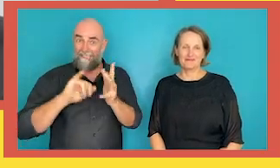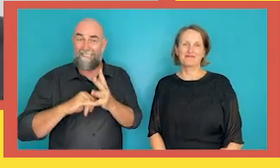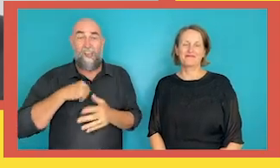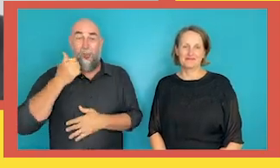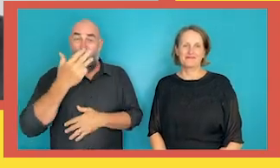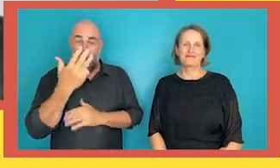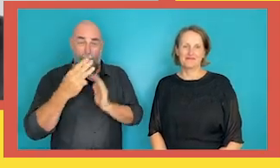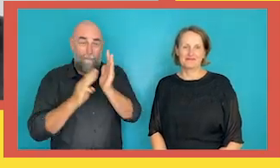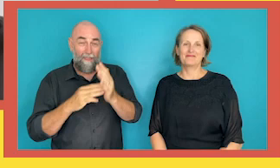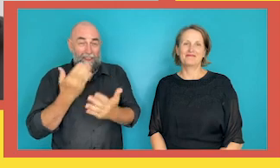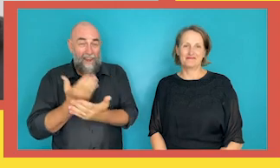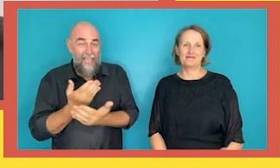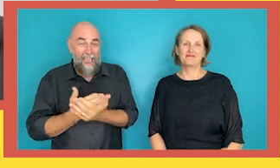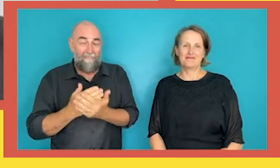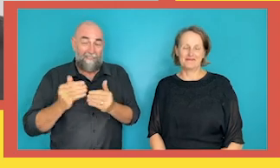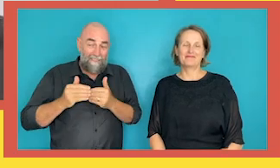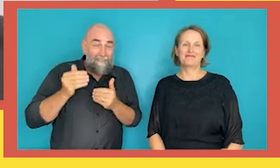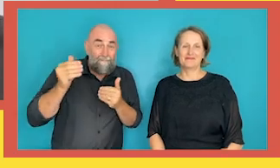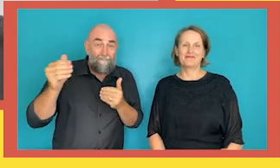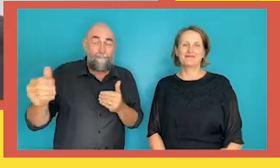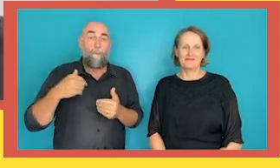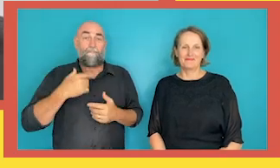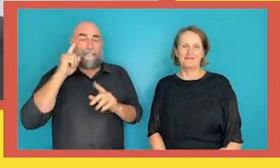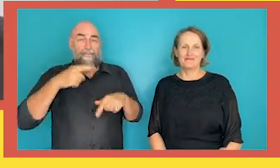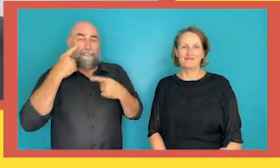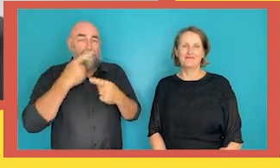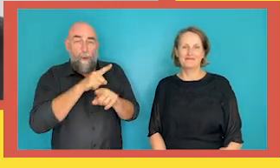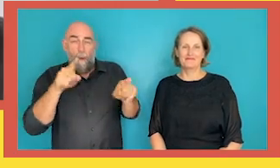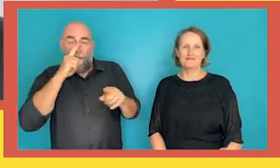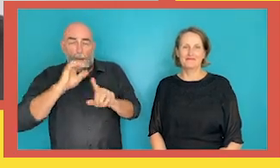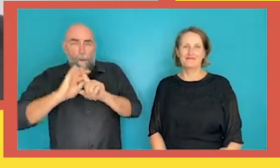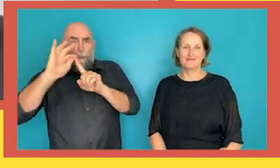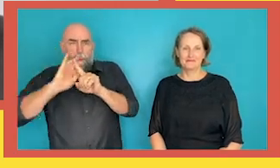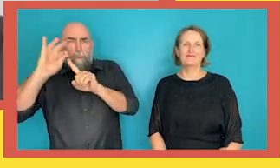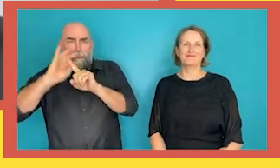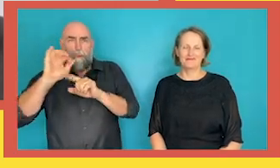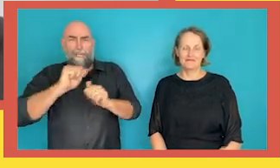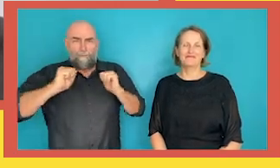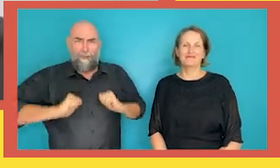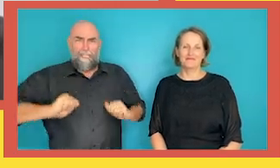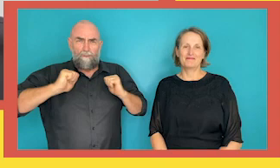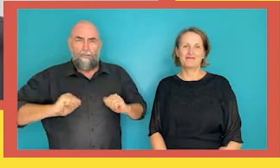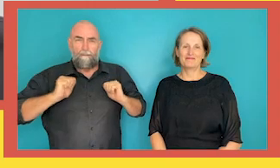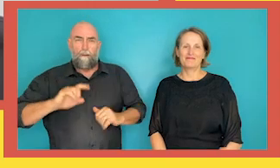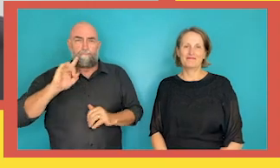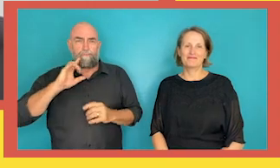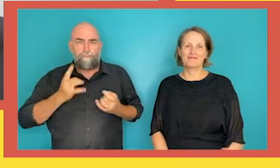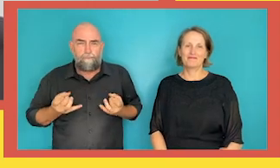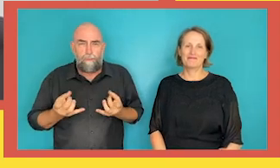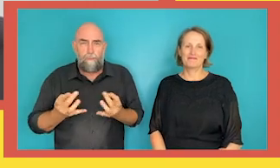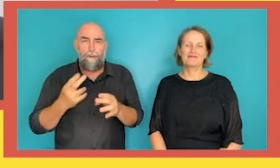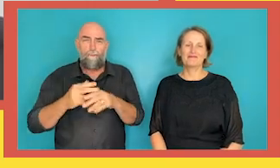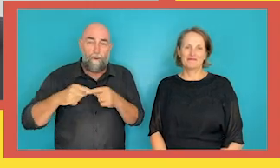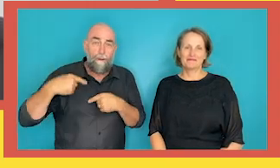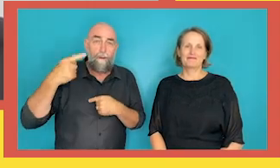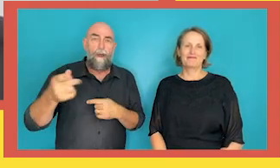months out. We're seeing the intensity lift in our performances, in the training. There's also been some wonderful results for the year